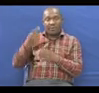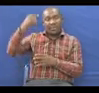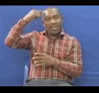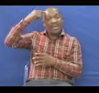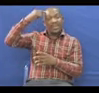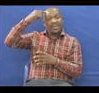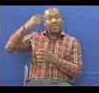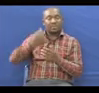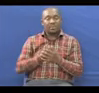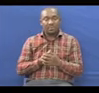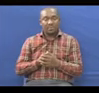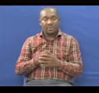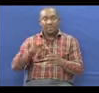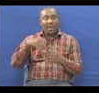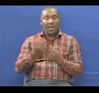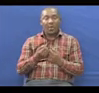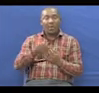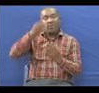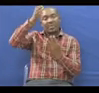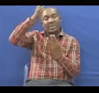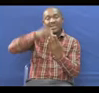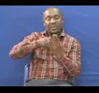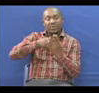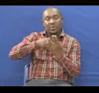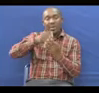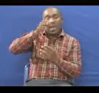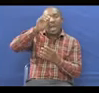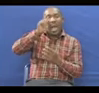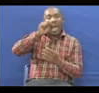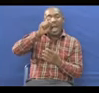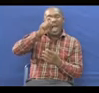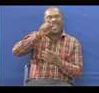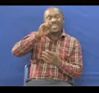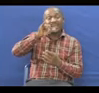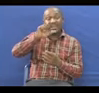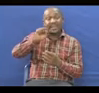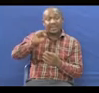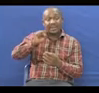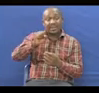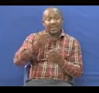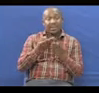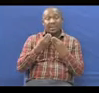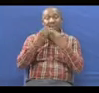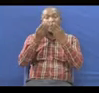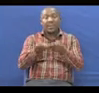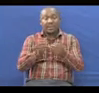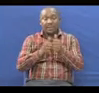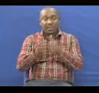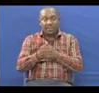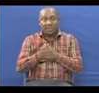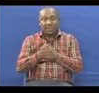or from the central axis, it is represented by the numbers of female.